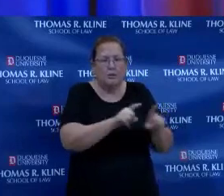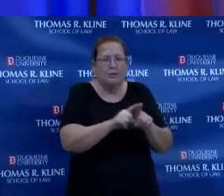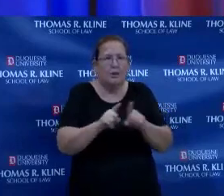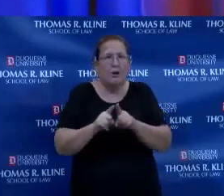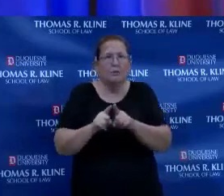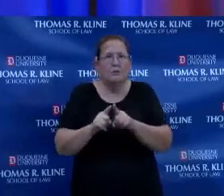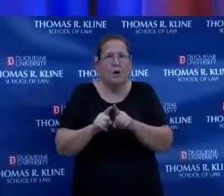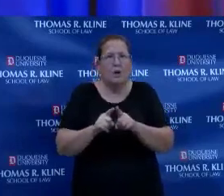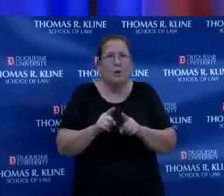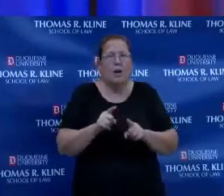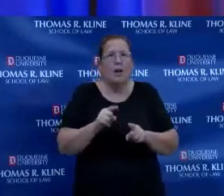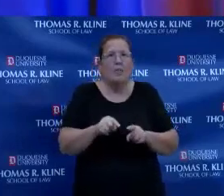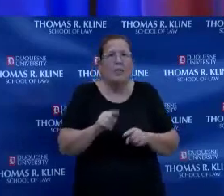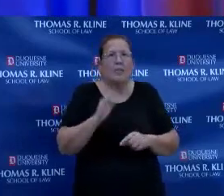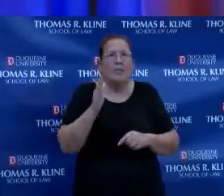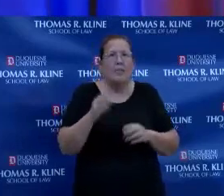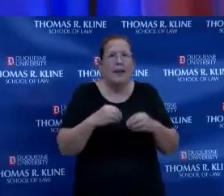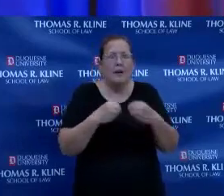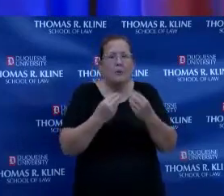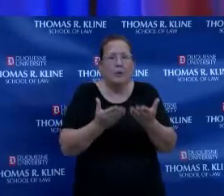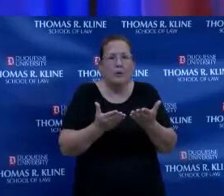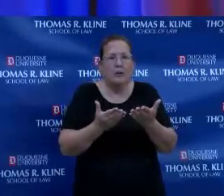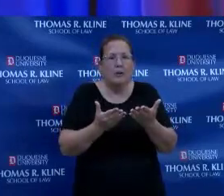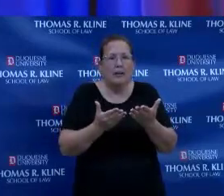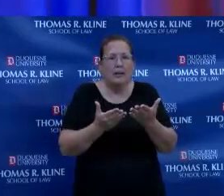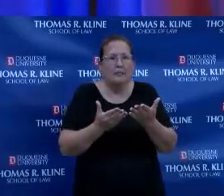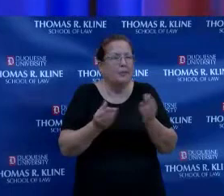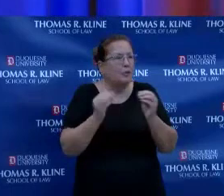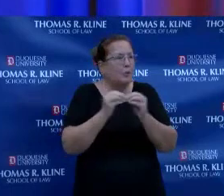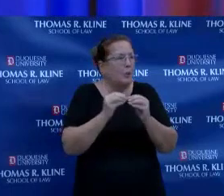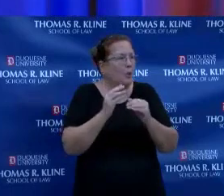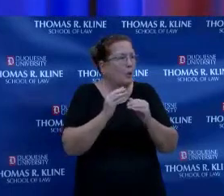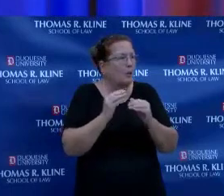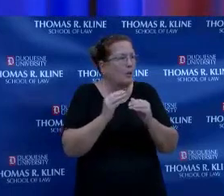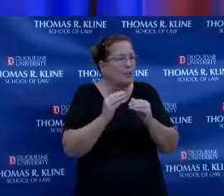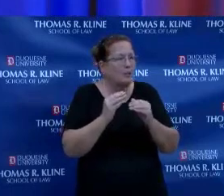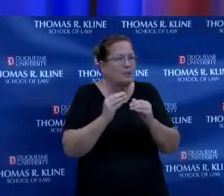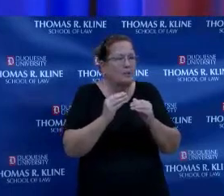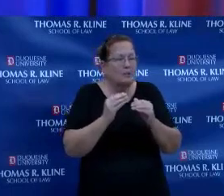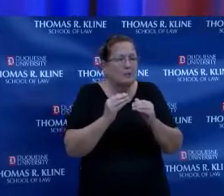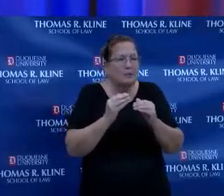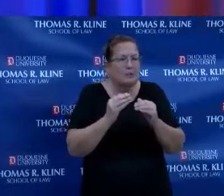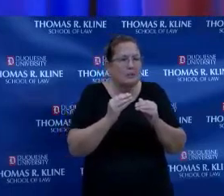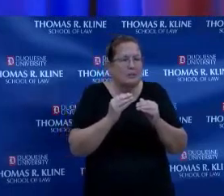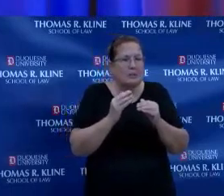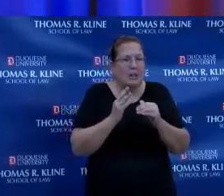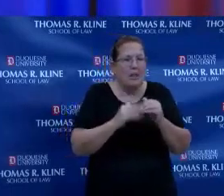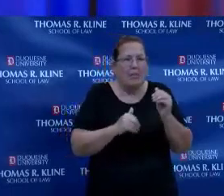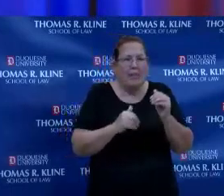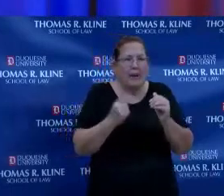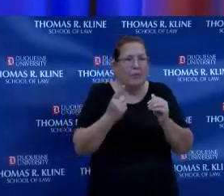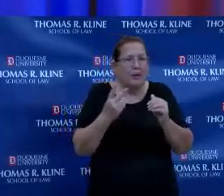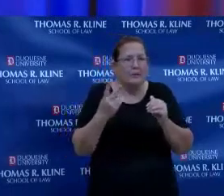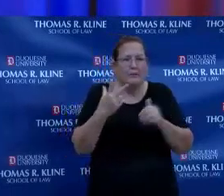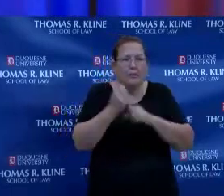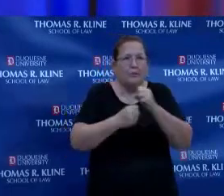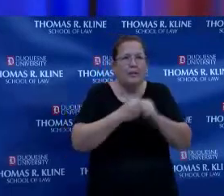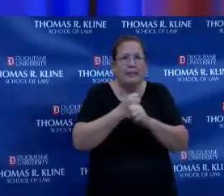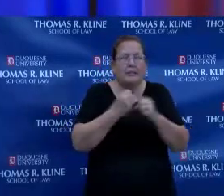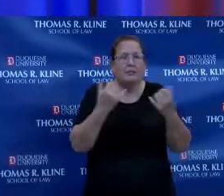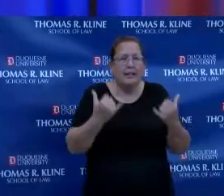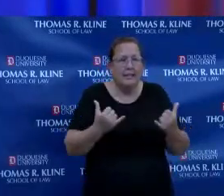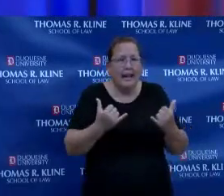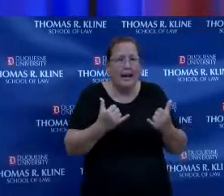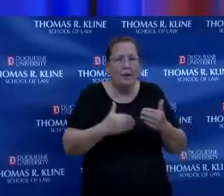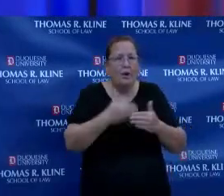for more than a century. Class of 2023, we're very proud of you as you take this final step